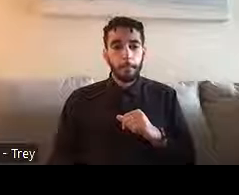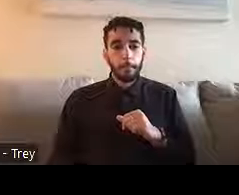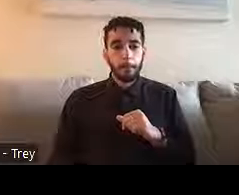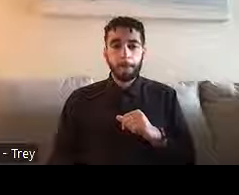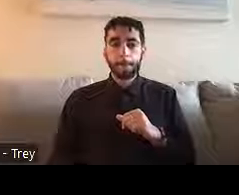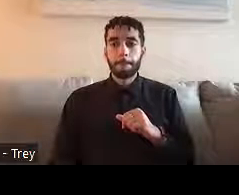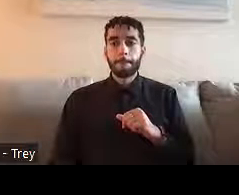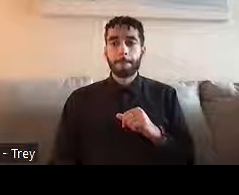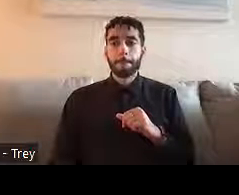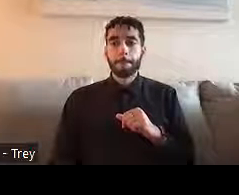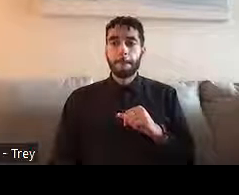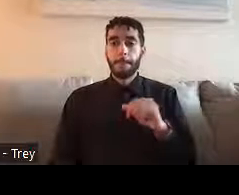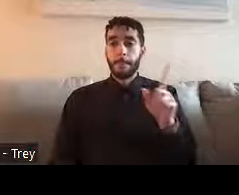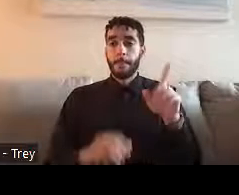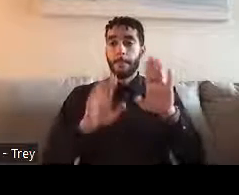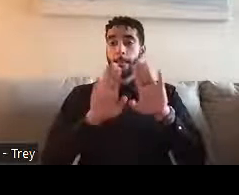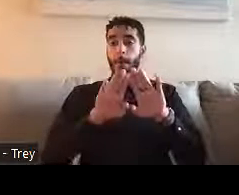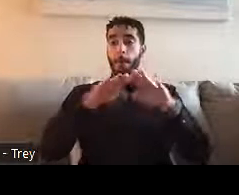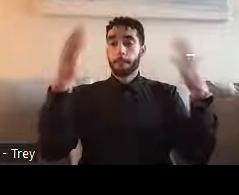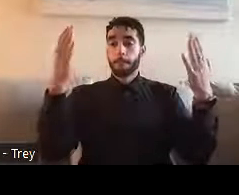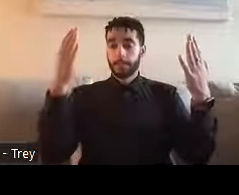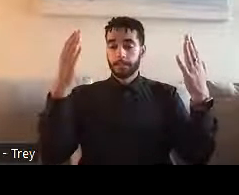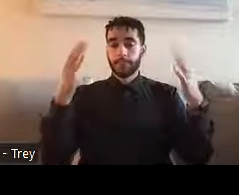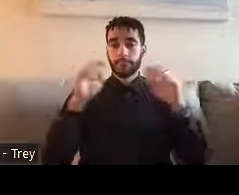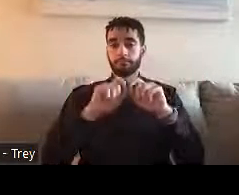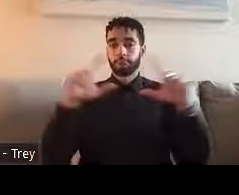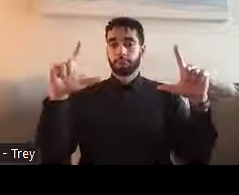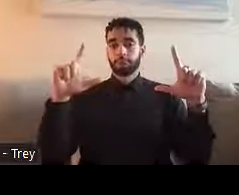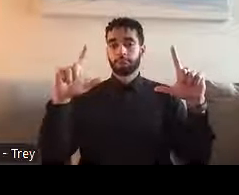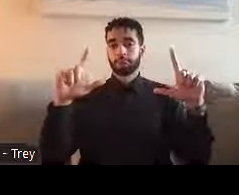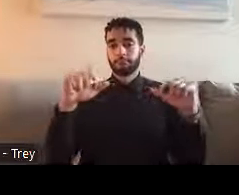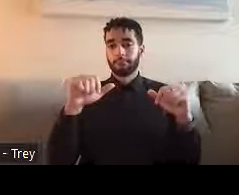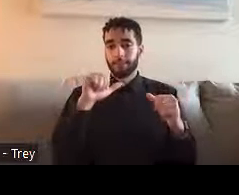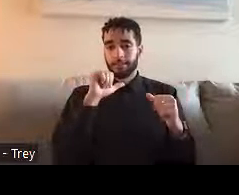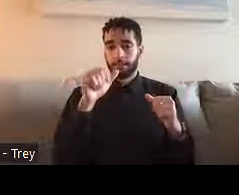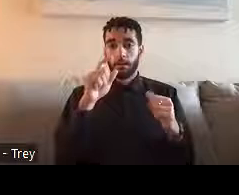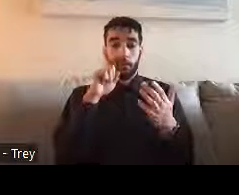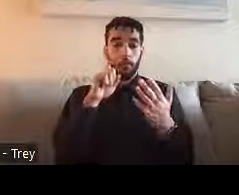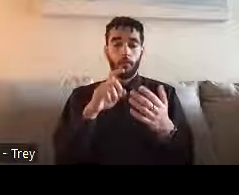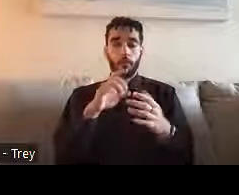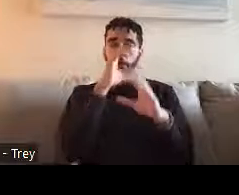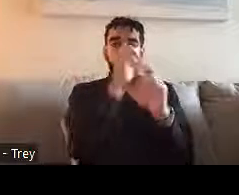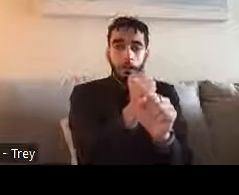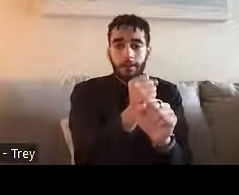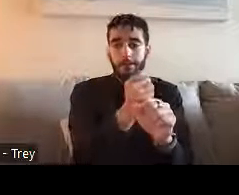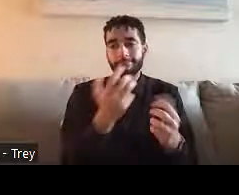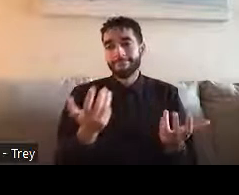This is the opening shot. I don't think this is very compelling, but this